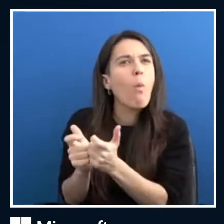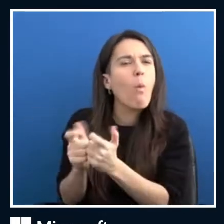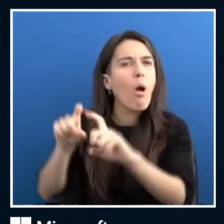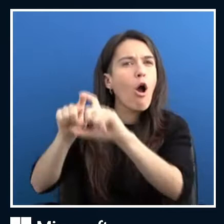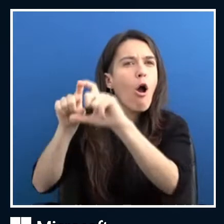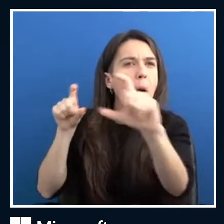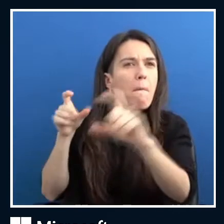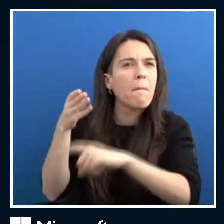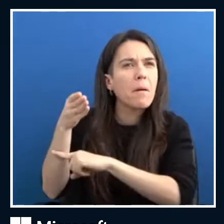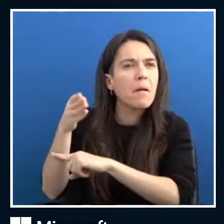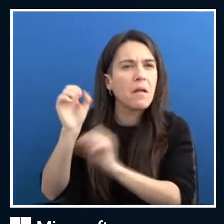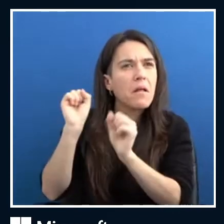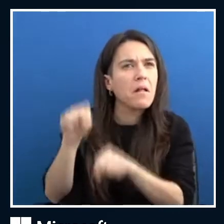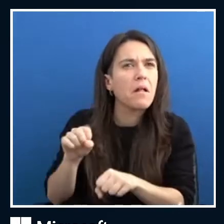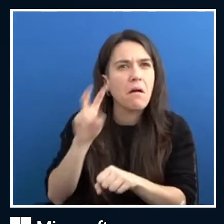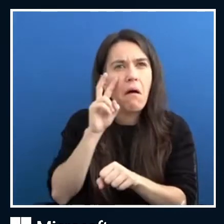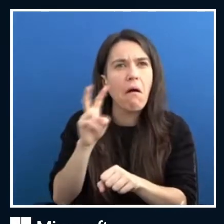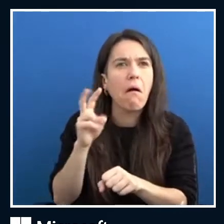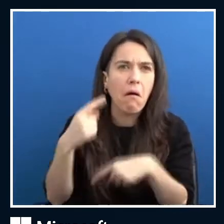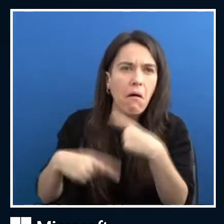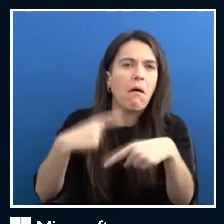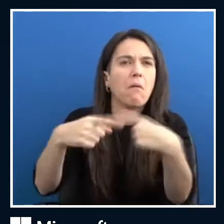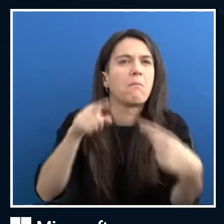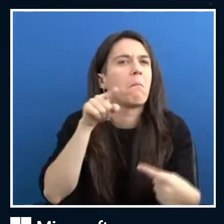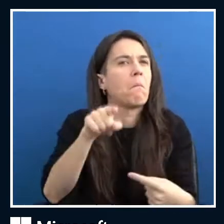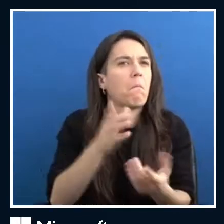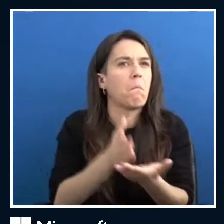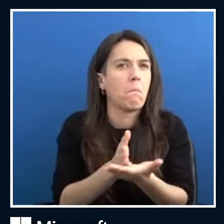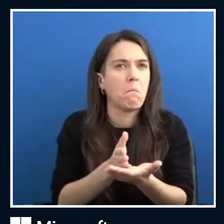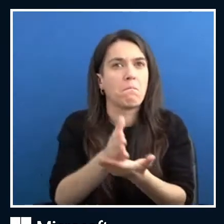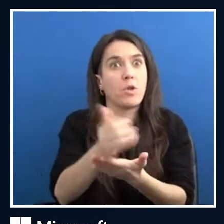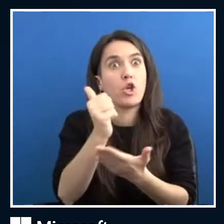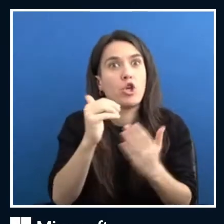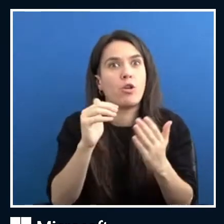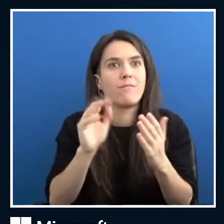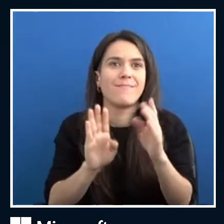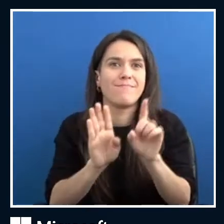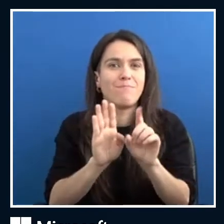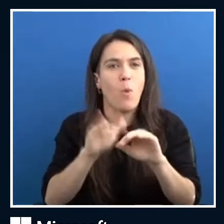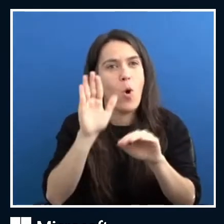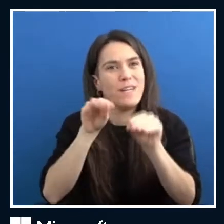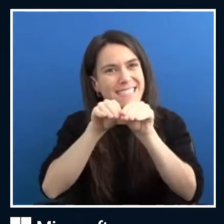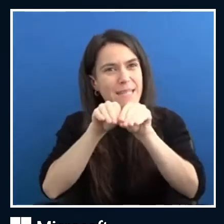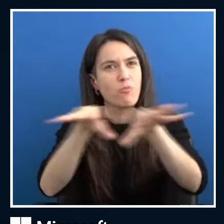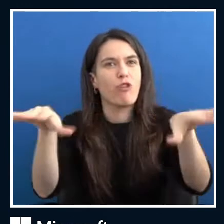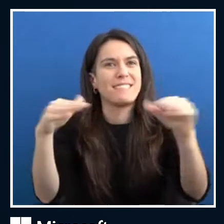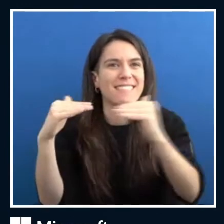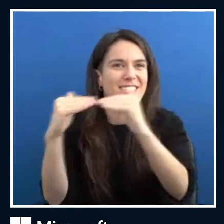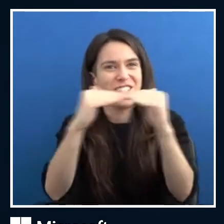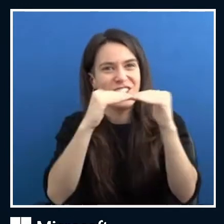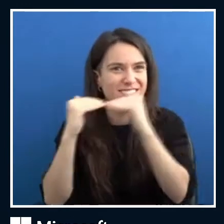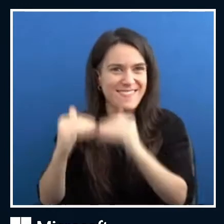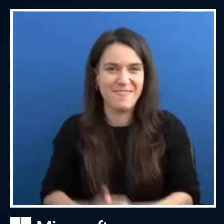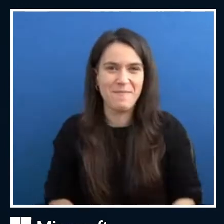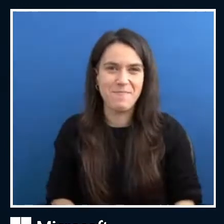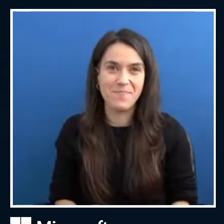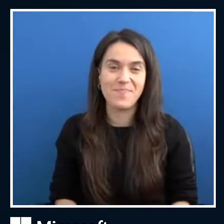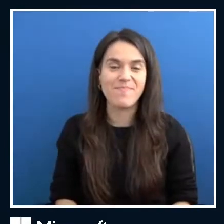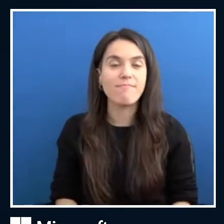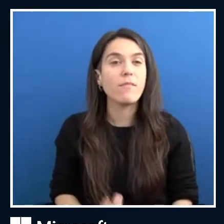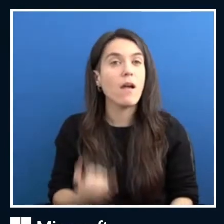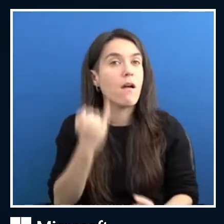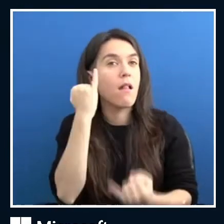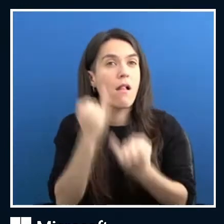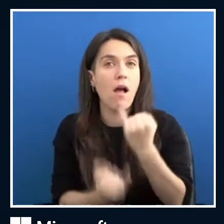their particular cases. So this is a great democratization of the field, I think. And last but not least is AI